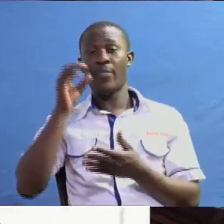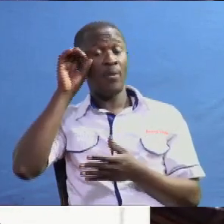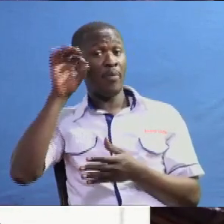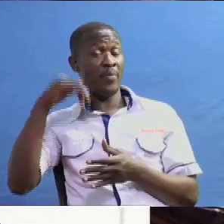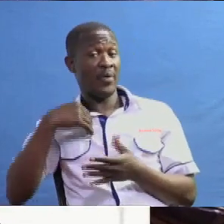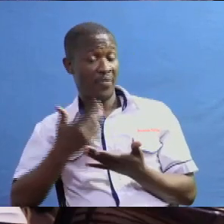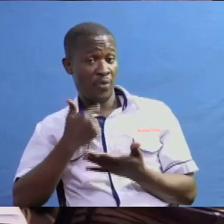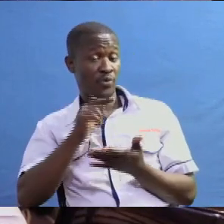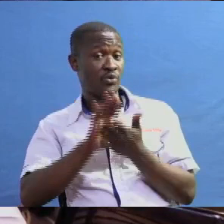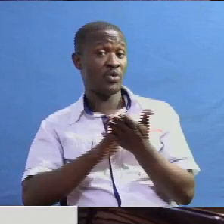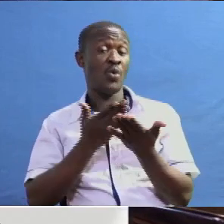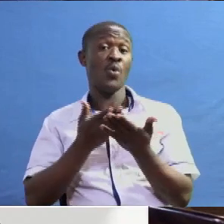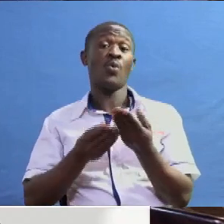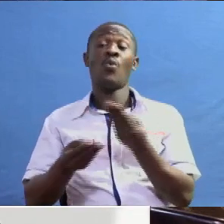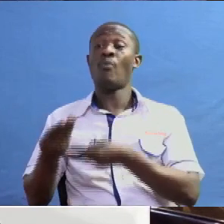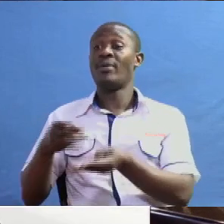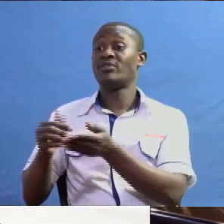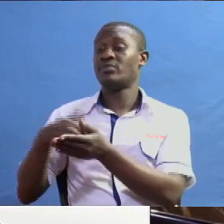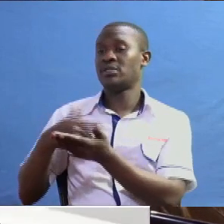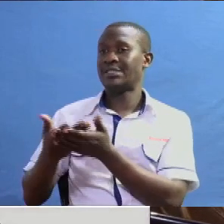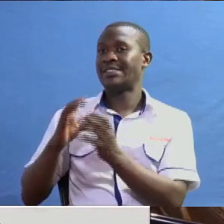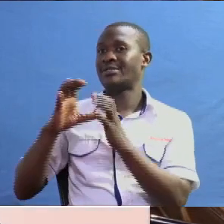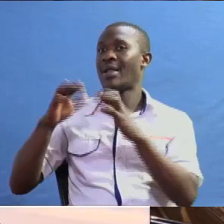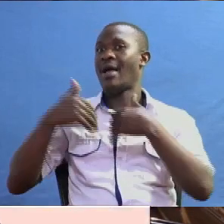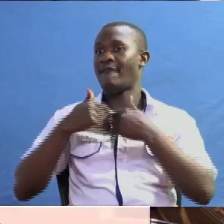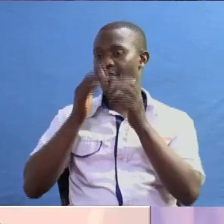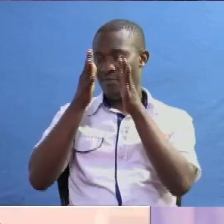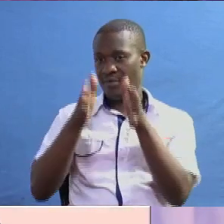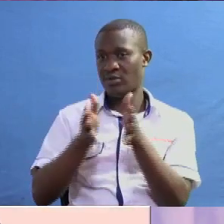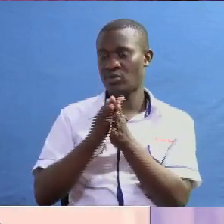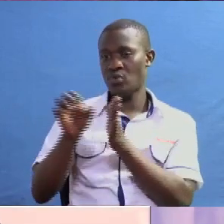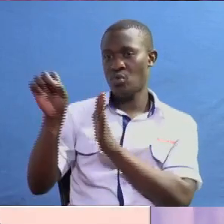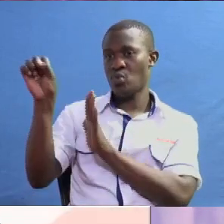who participated in the talks had their personal objectives. Derek Odhiambo,